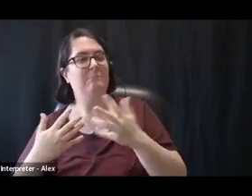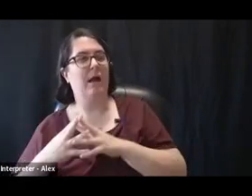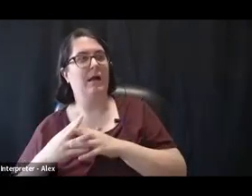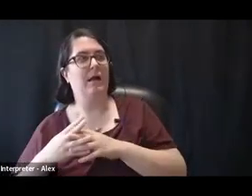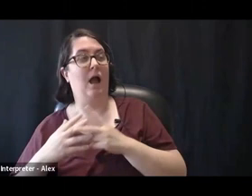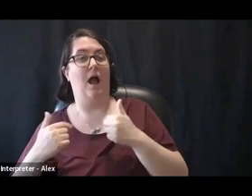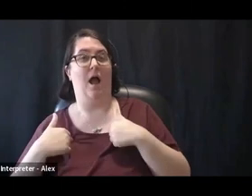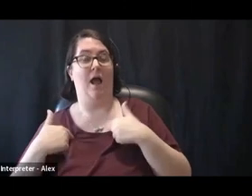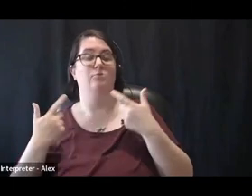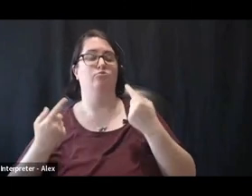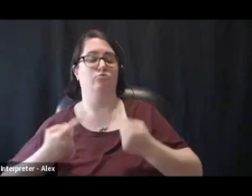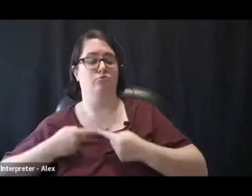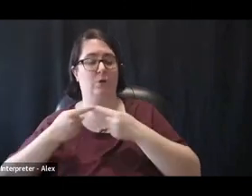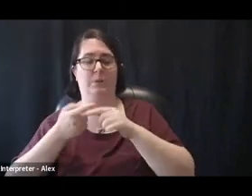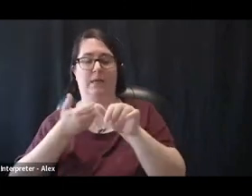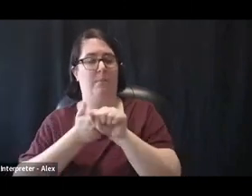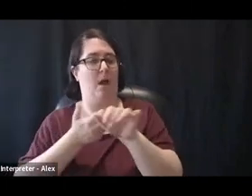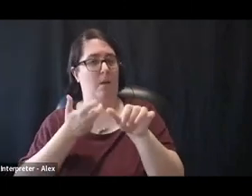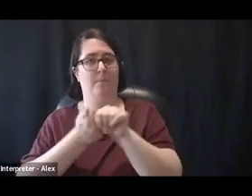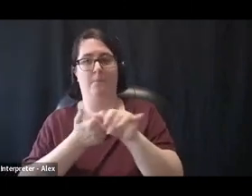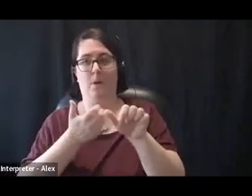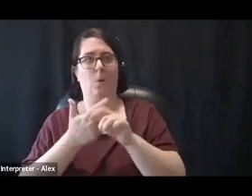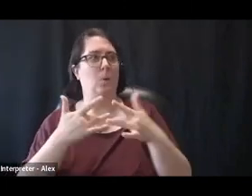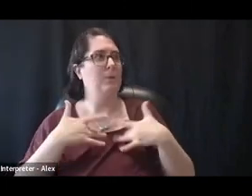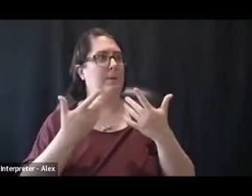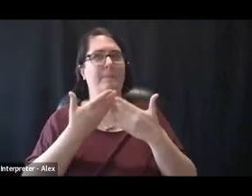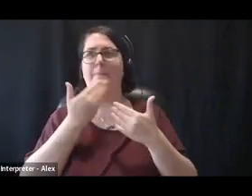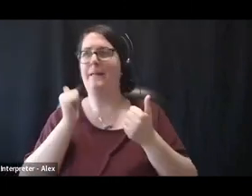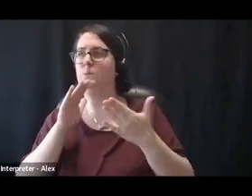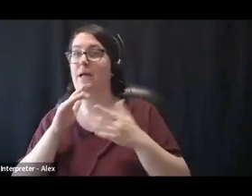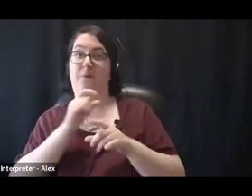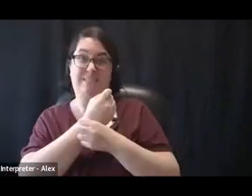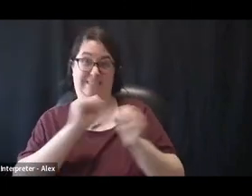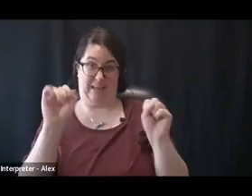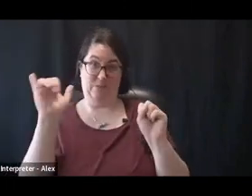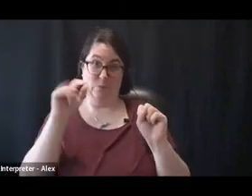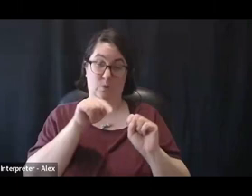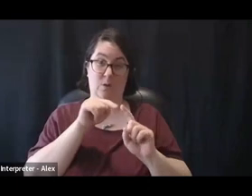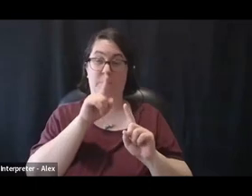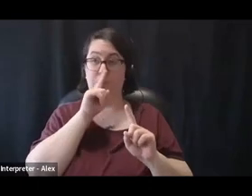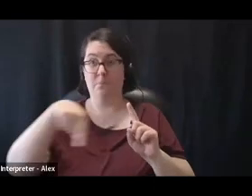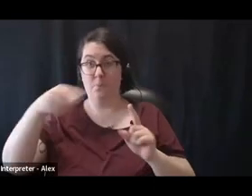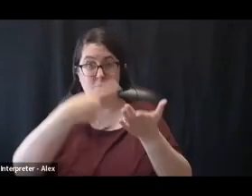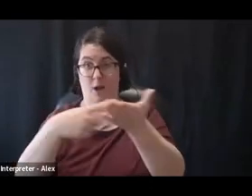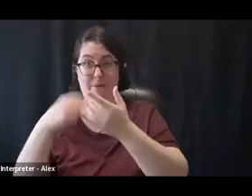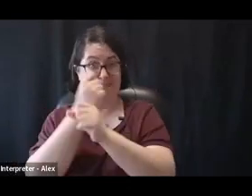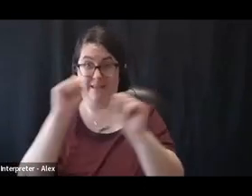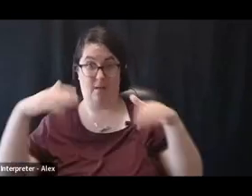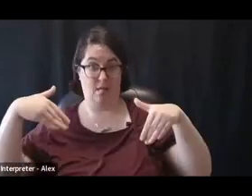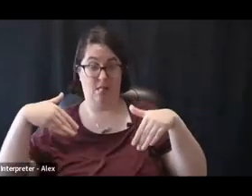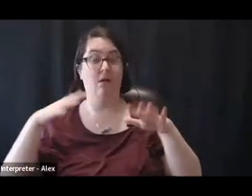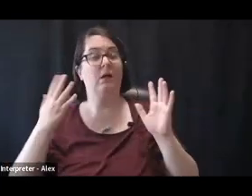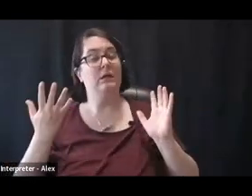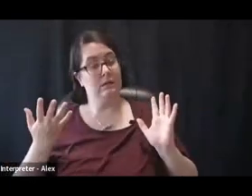I have a huge struggle to keep up with what are the most effective and safe tools, too. We haven't spoke about safety